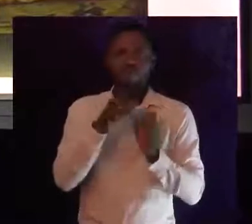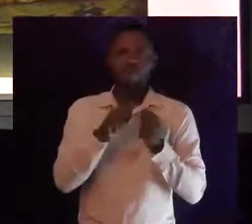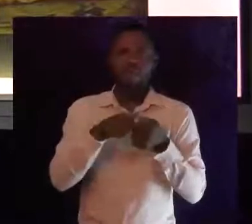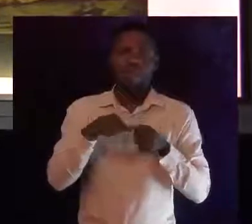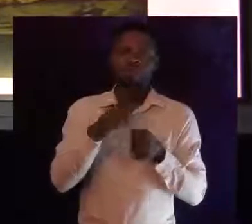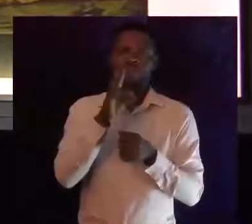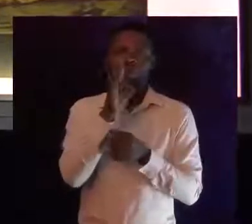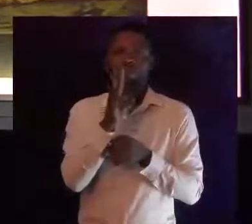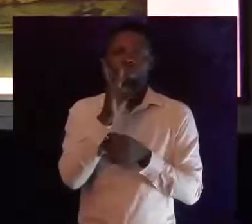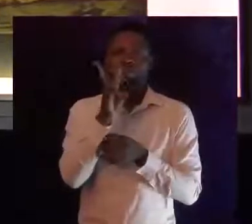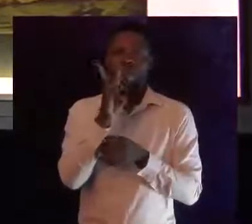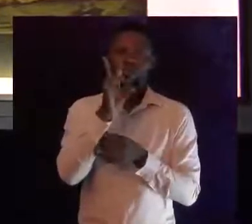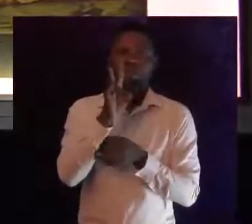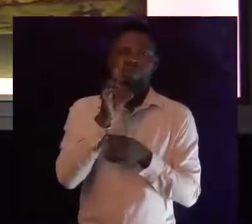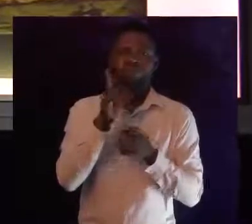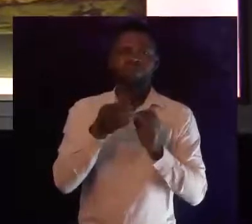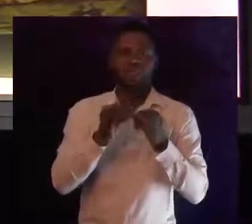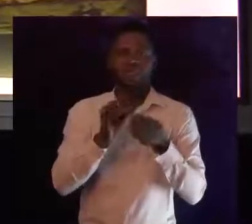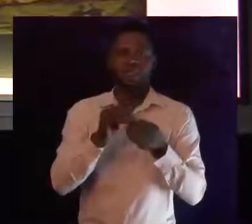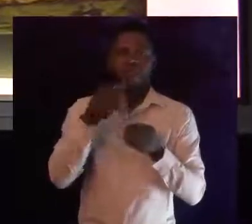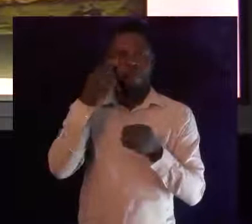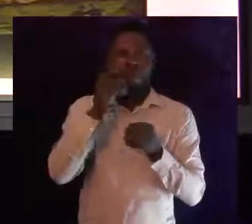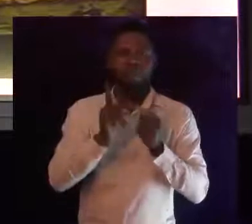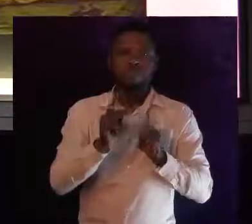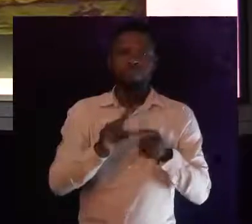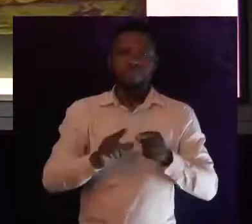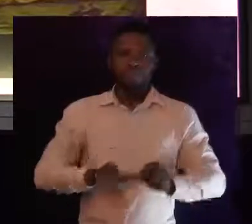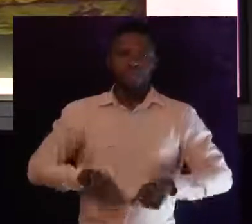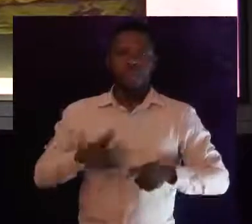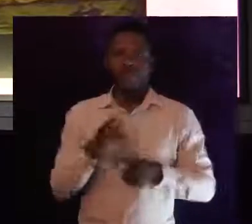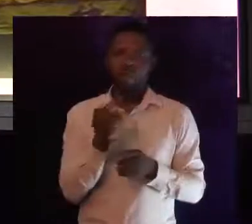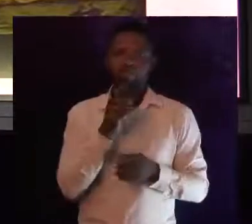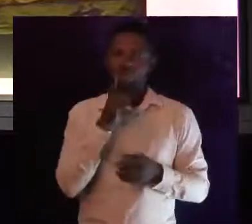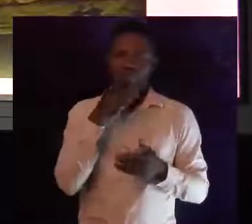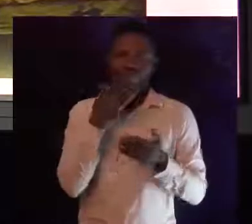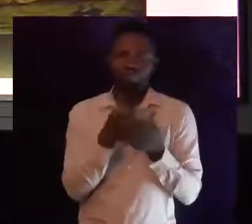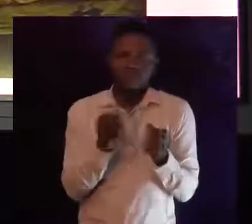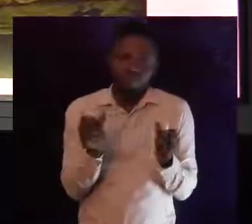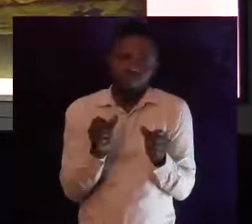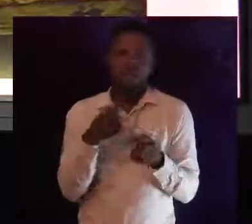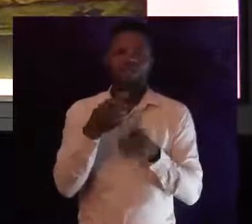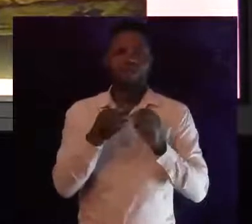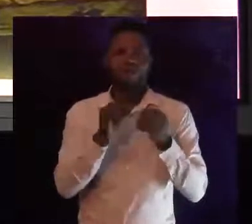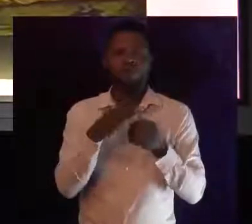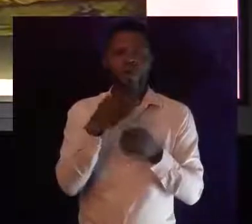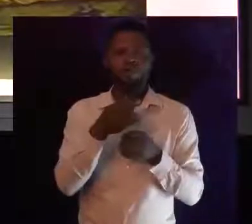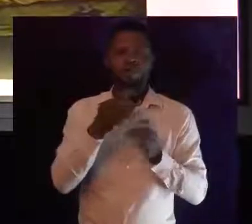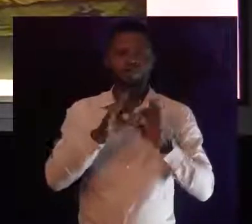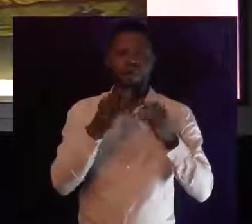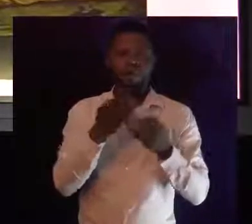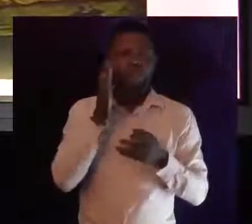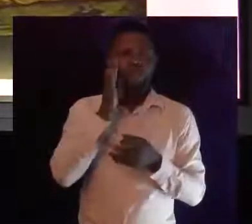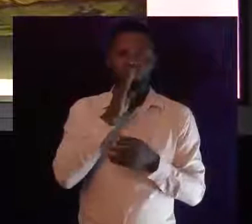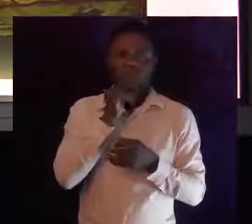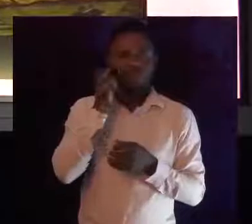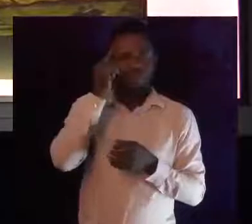7 families. Such room will be overcrowded and it is not good at all. So the number of the family should be